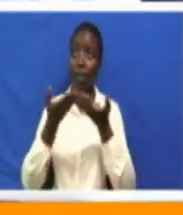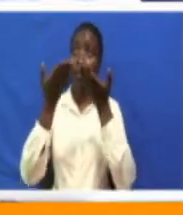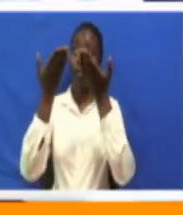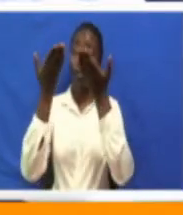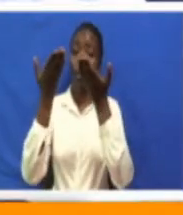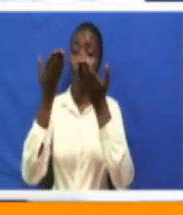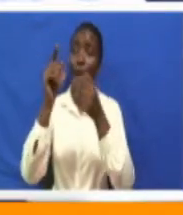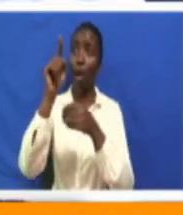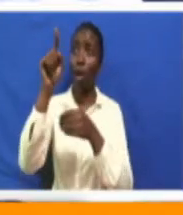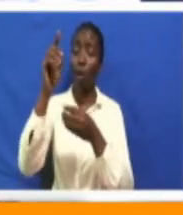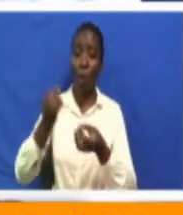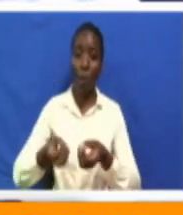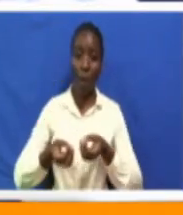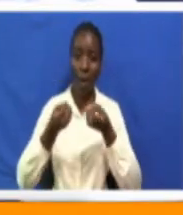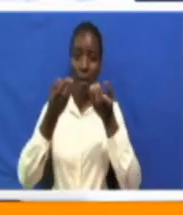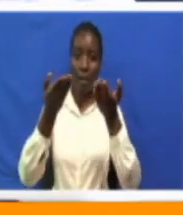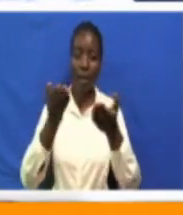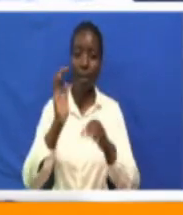foreign